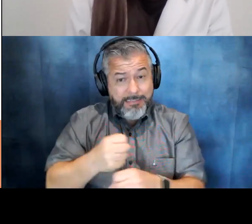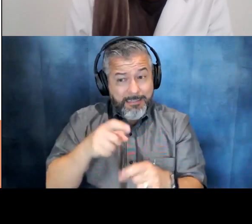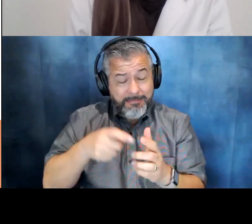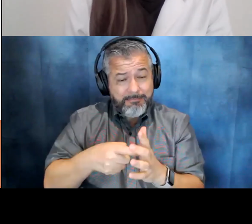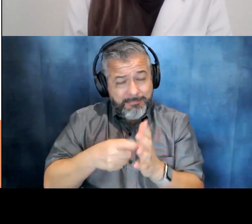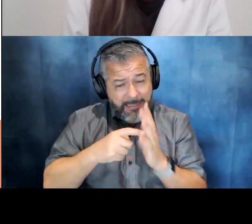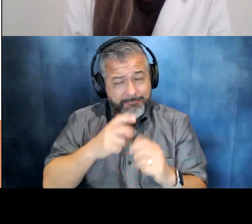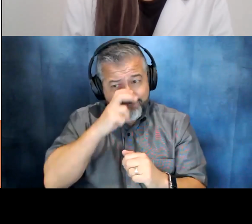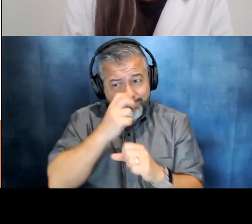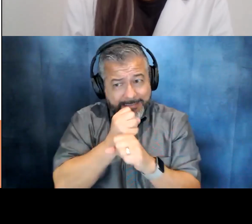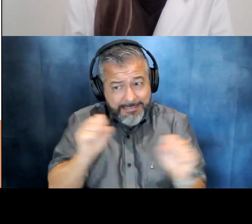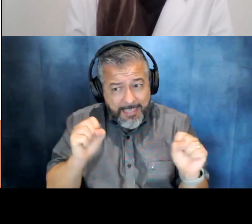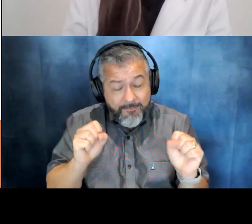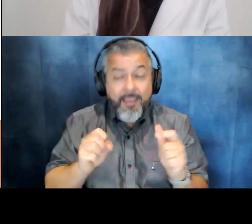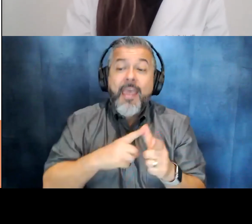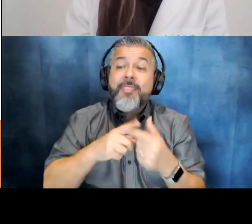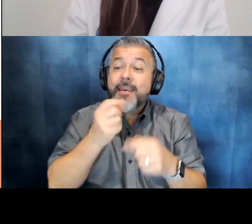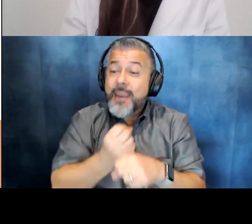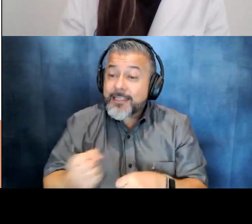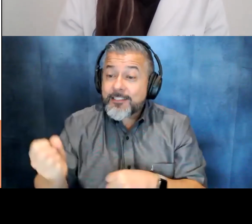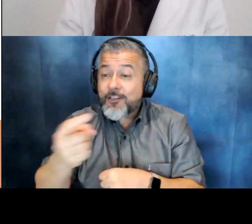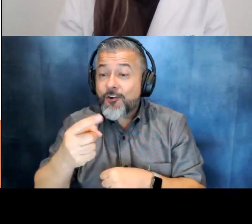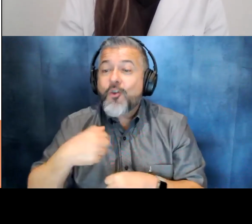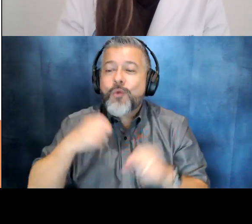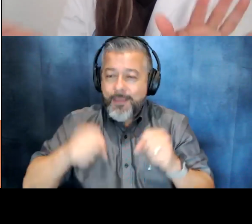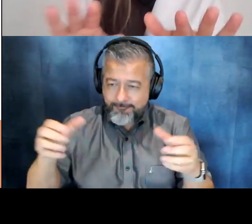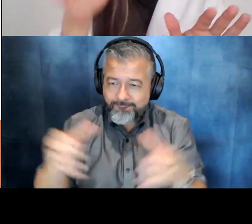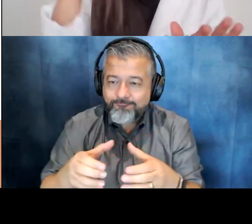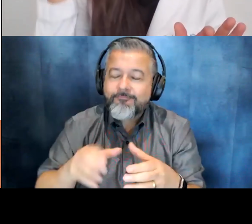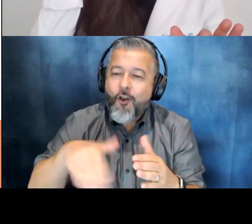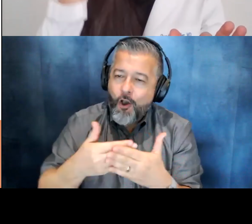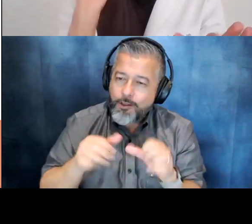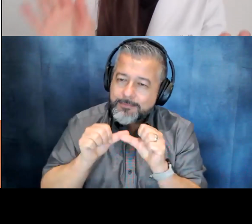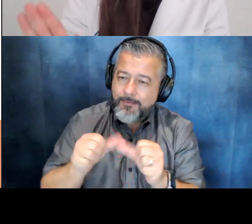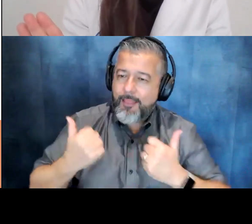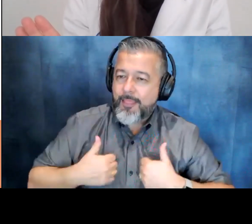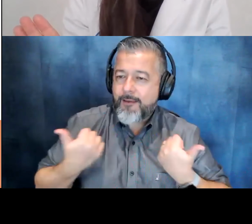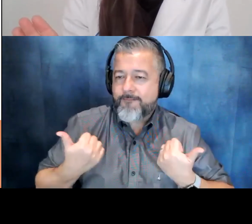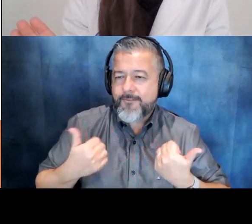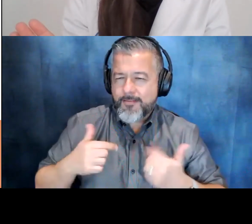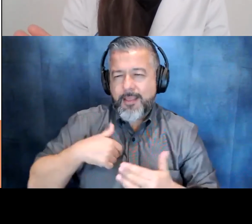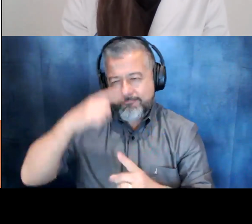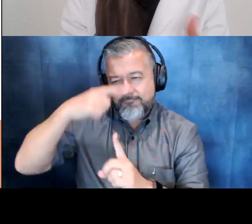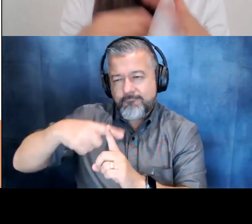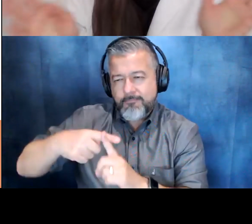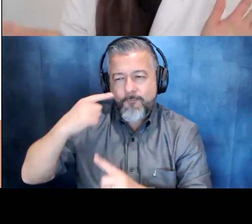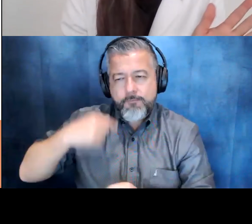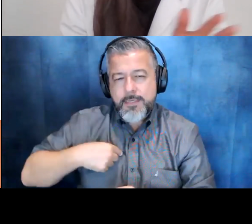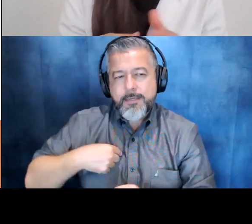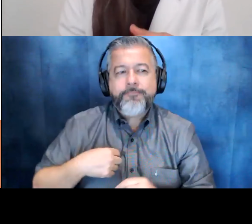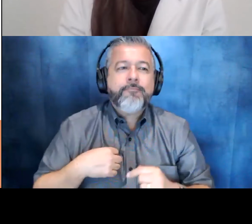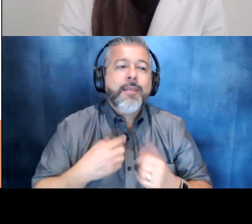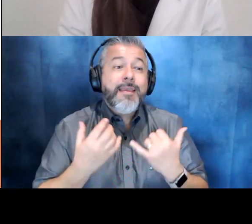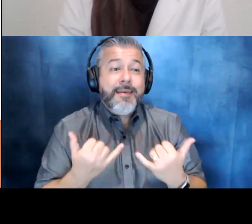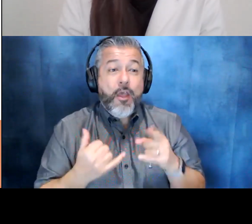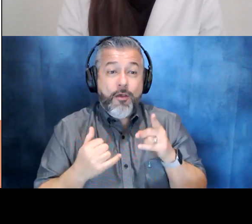get together and we'll all be here. Okay, so lower risk activity. Now, this is all from the CDC, so don't write this down